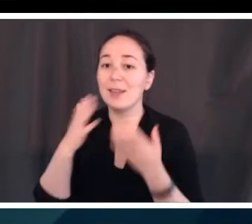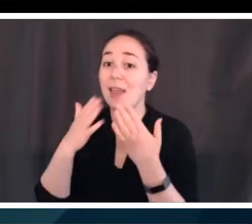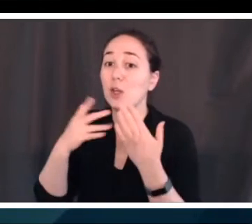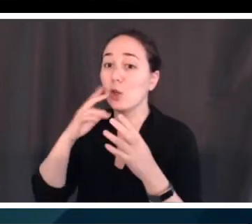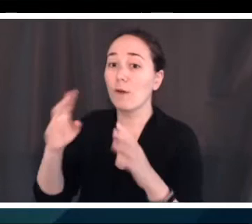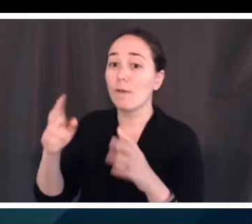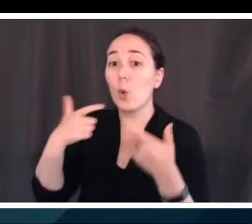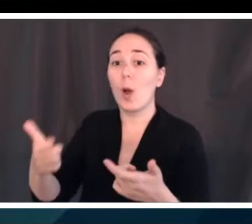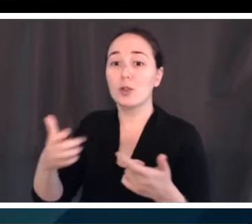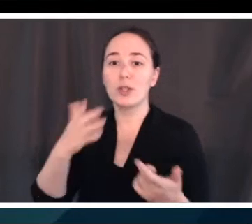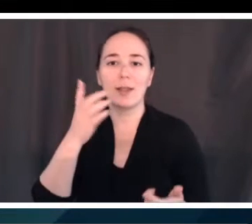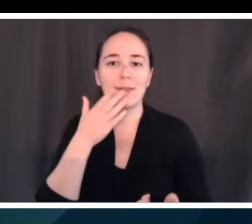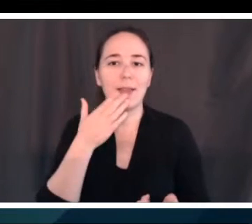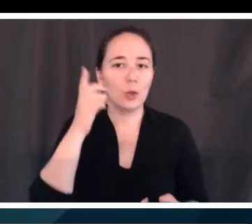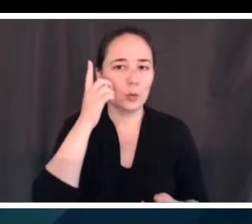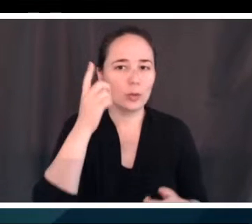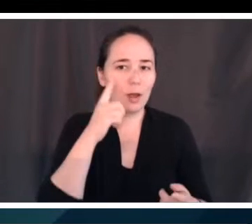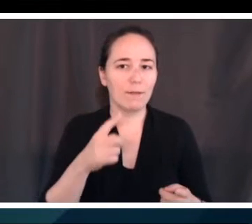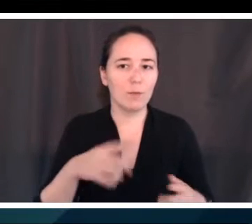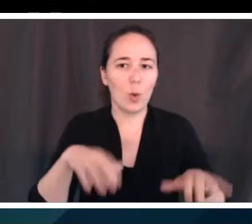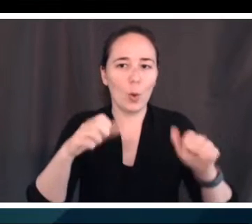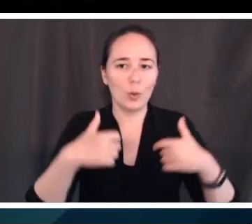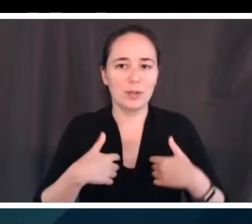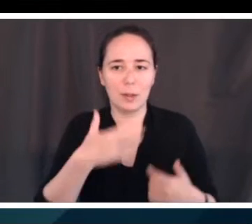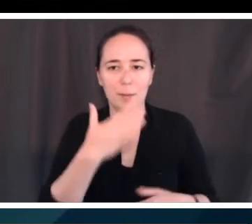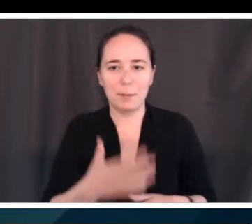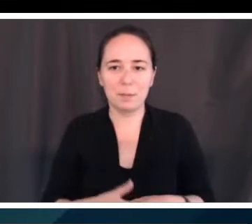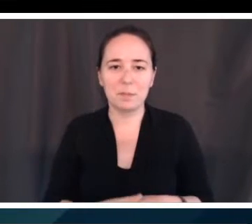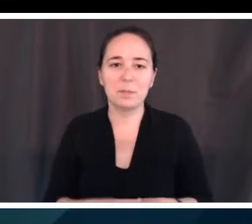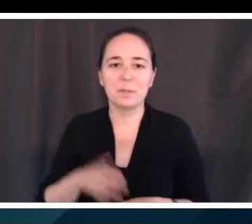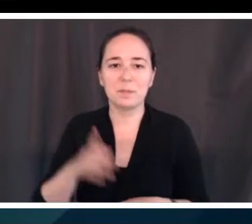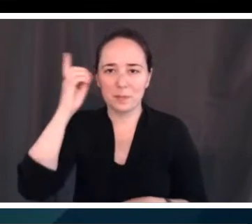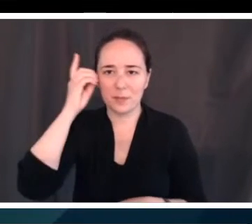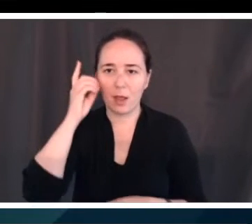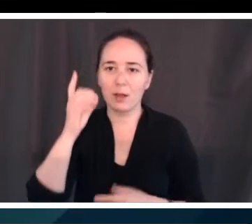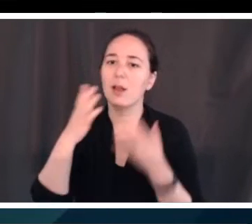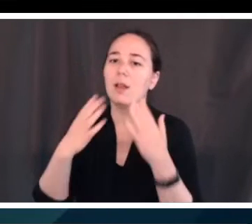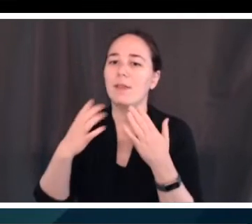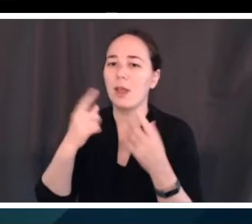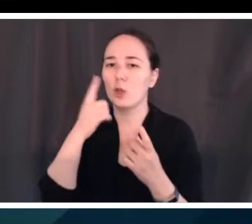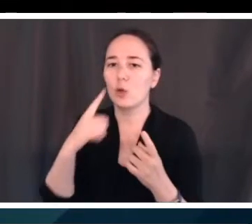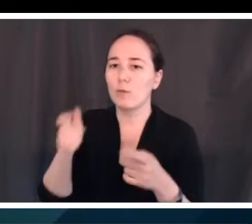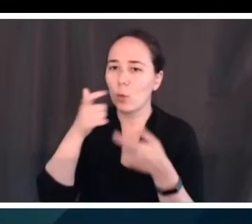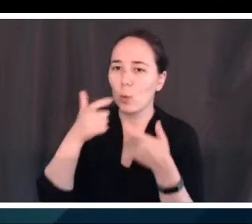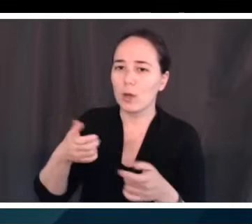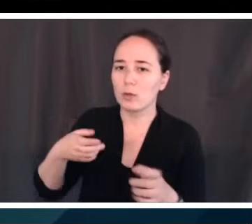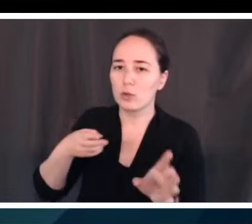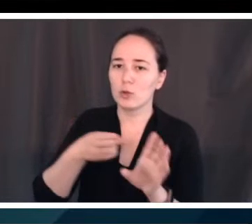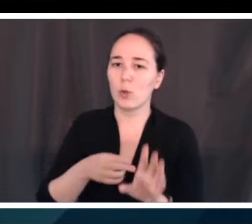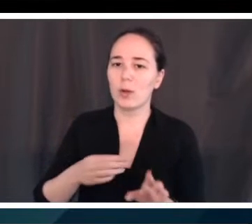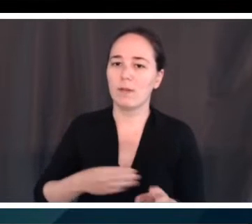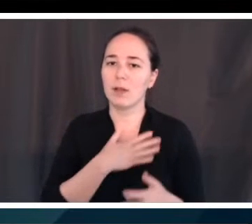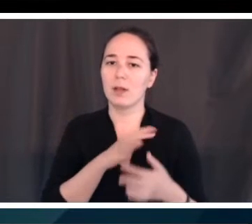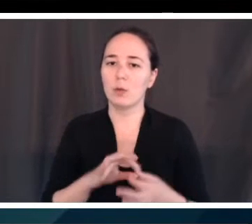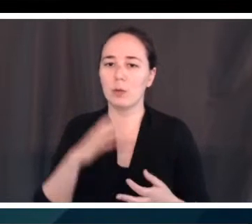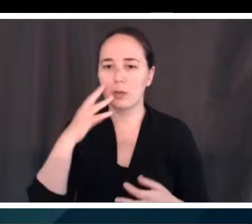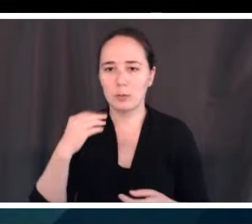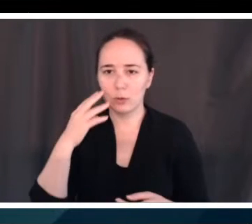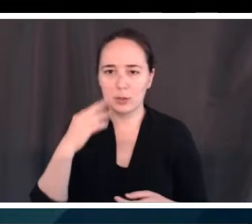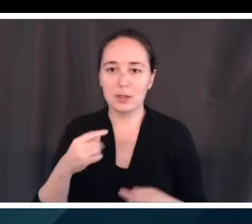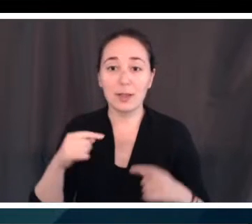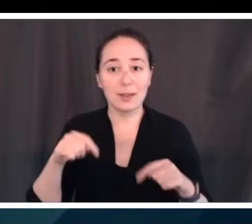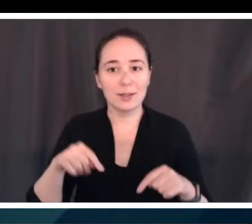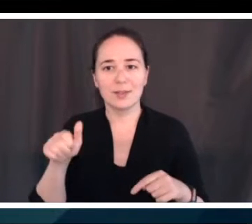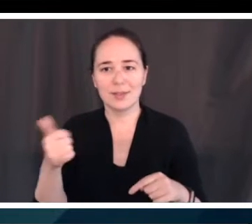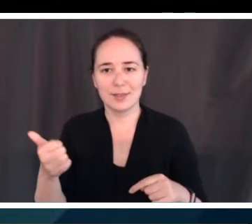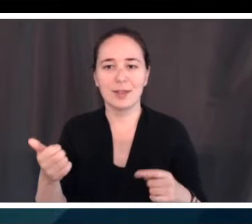much, Doug, for having me. Well, it was an absolute pleasure. And again, thank you all for tuning in. This has been another episode of Feeling Through